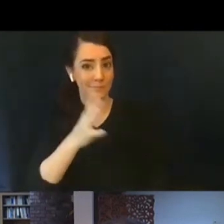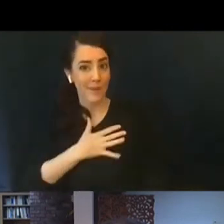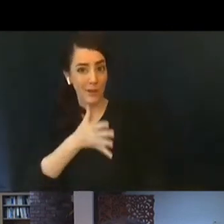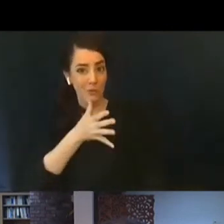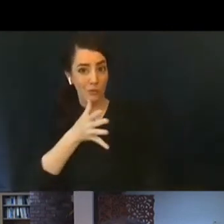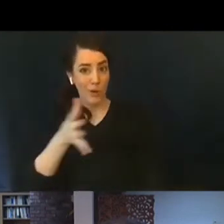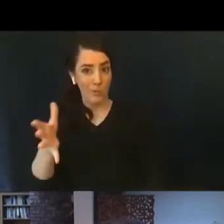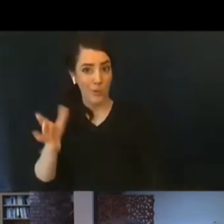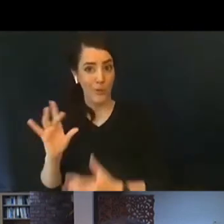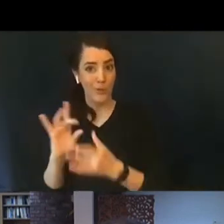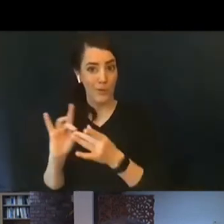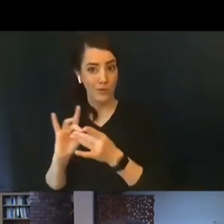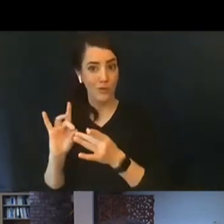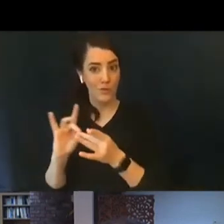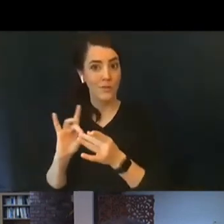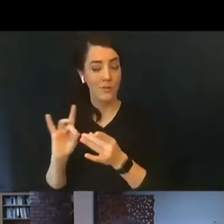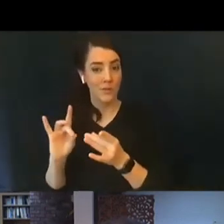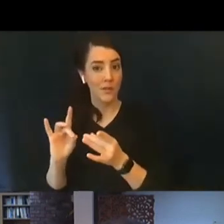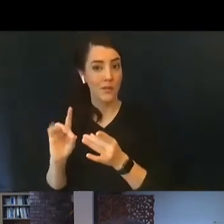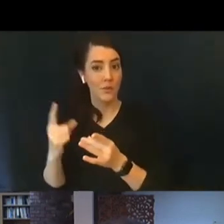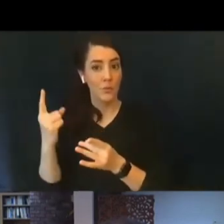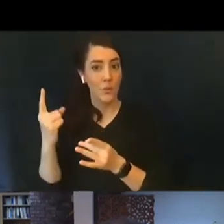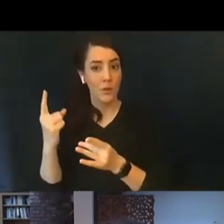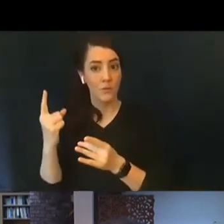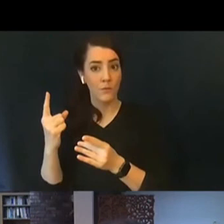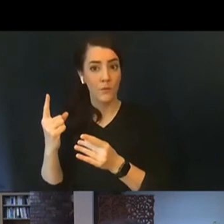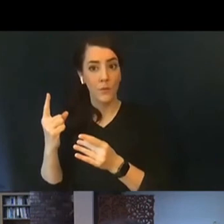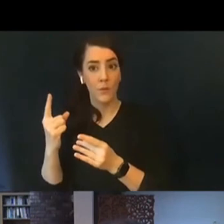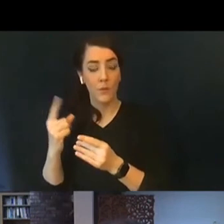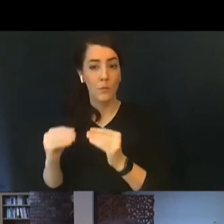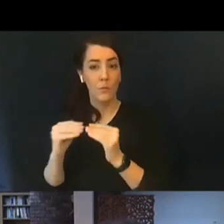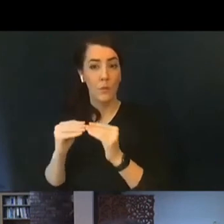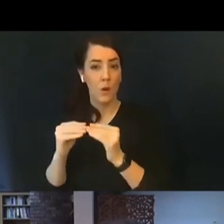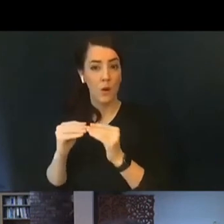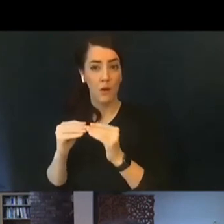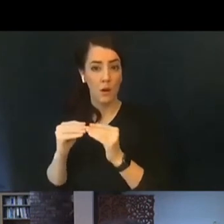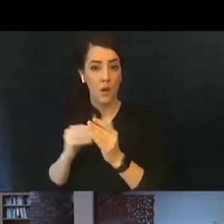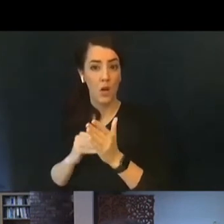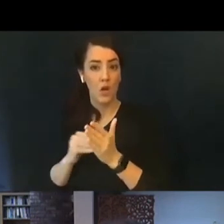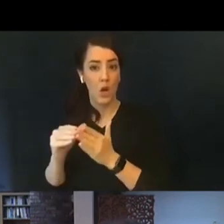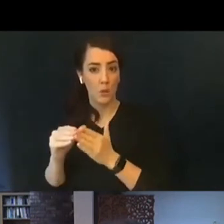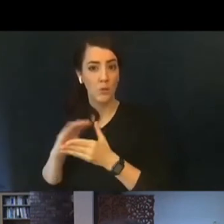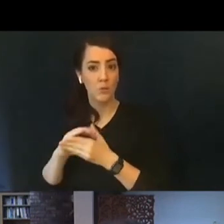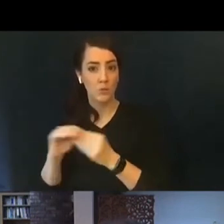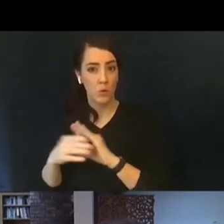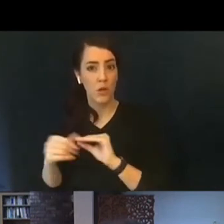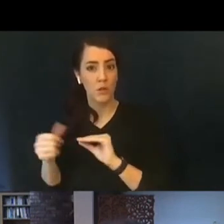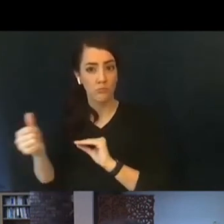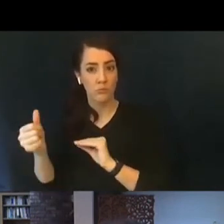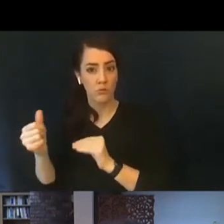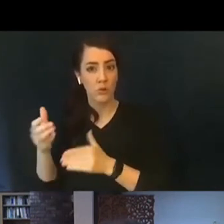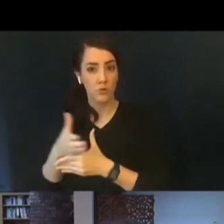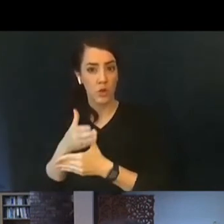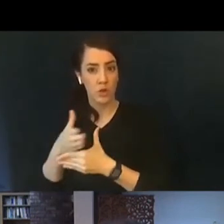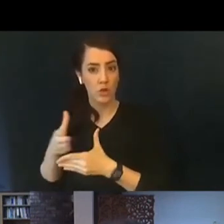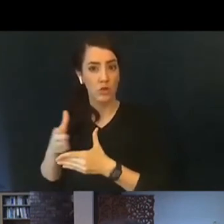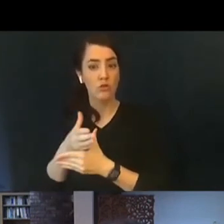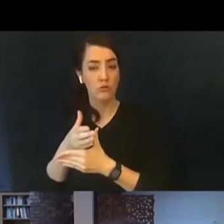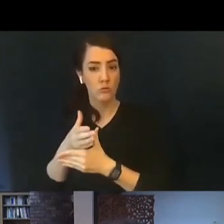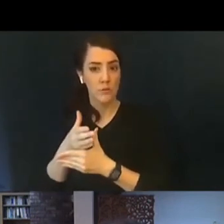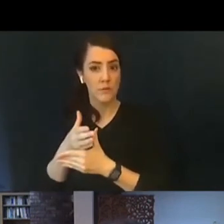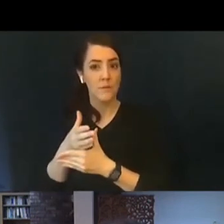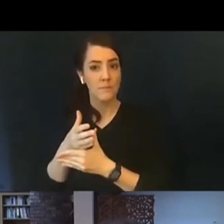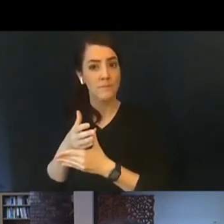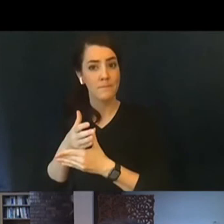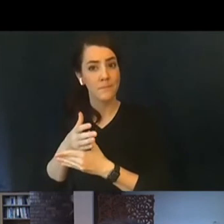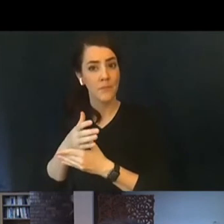common, um, more frequent stories you mentioned about Holdomor was how, for a certain time period, um,